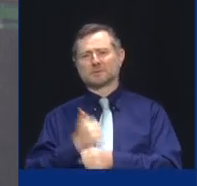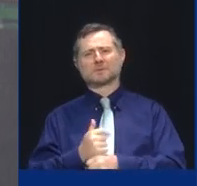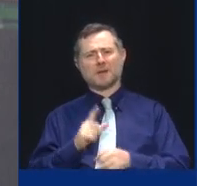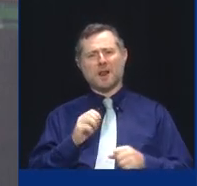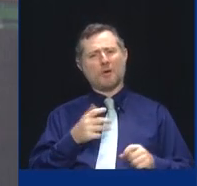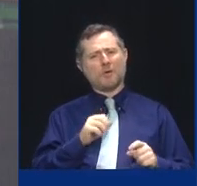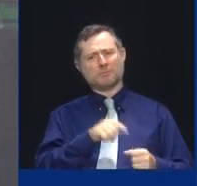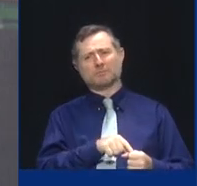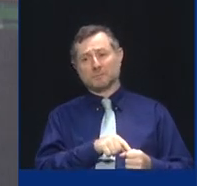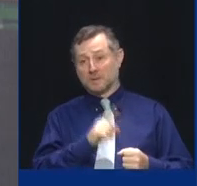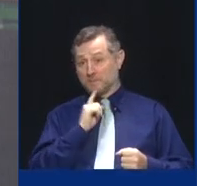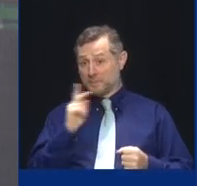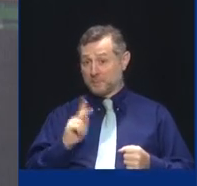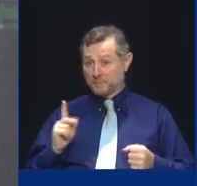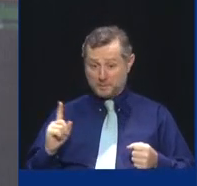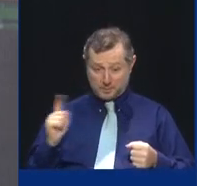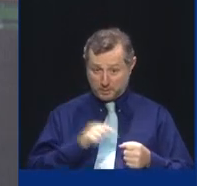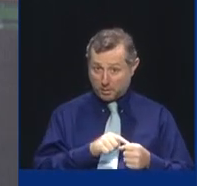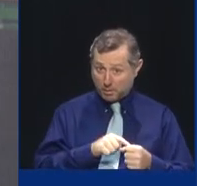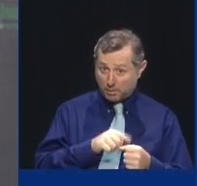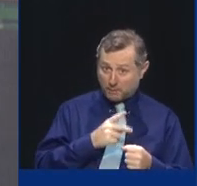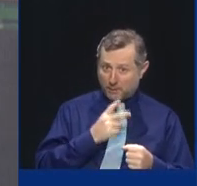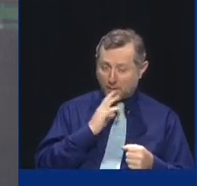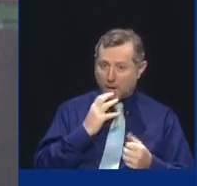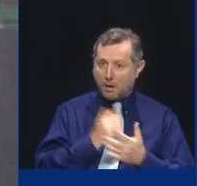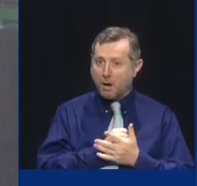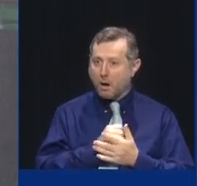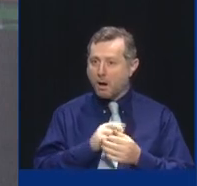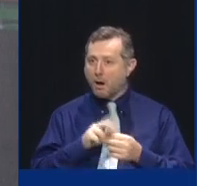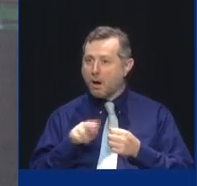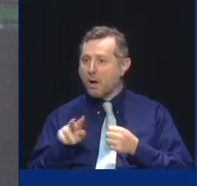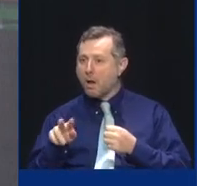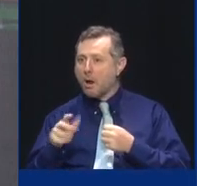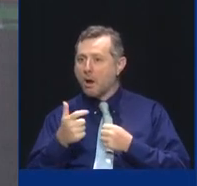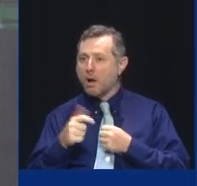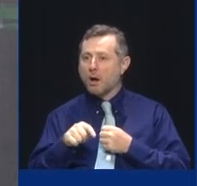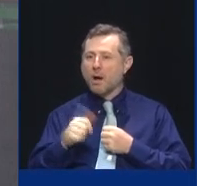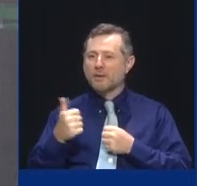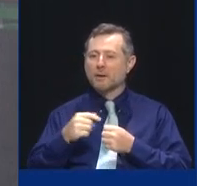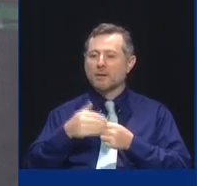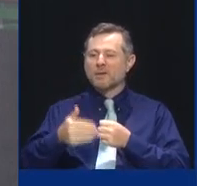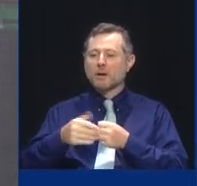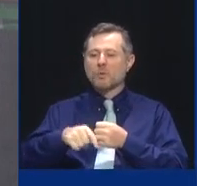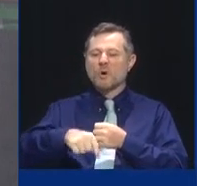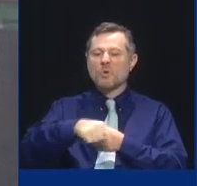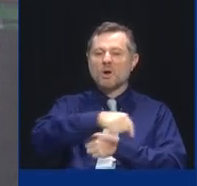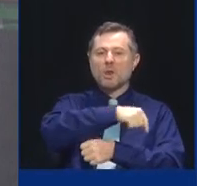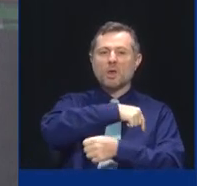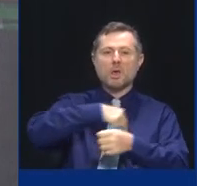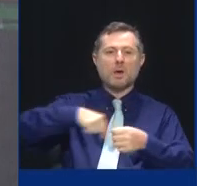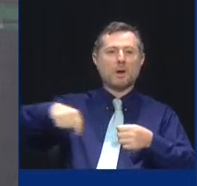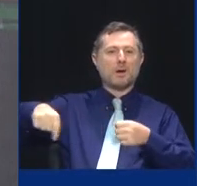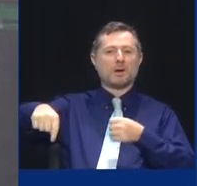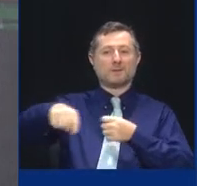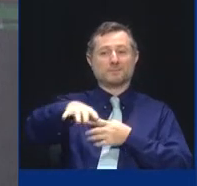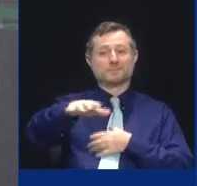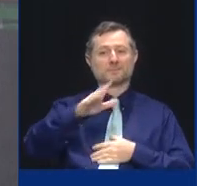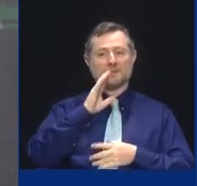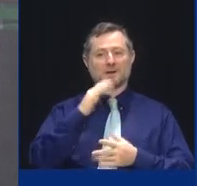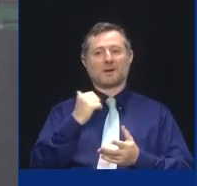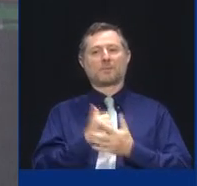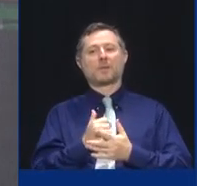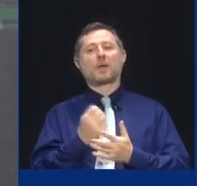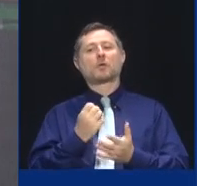but bringing people to see everything else that we have here. And it is going to be an economic engine for